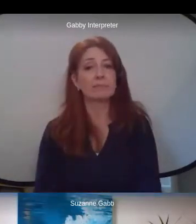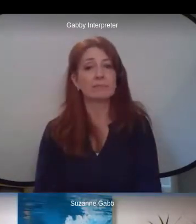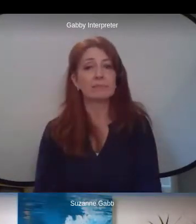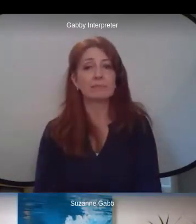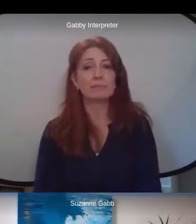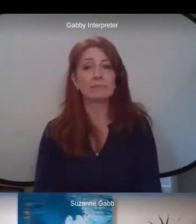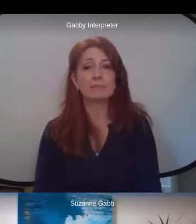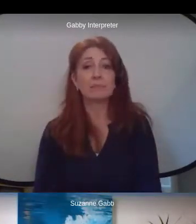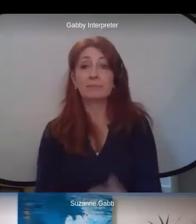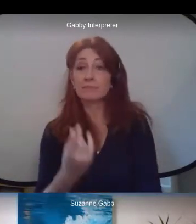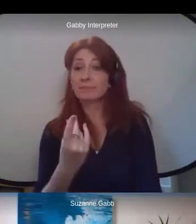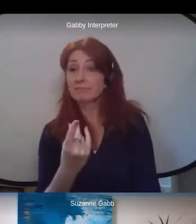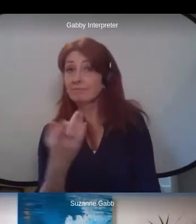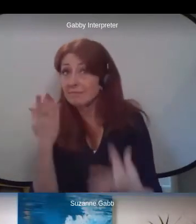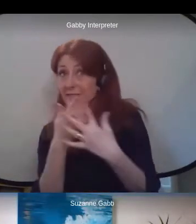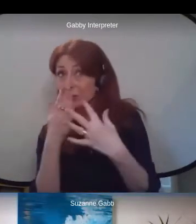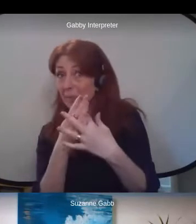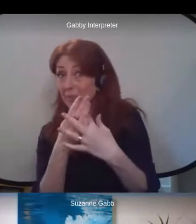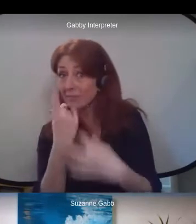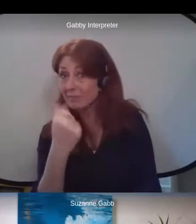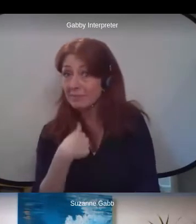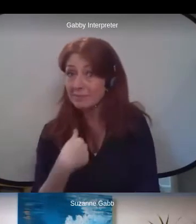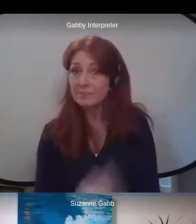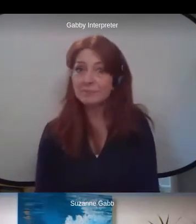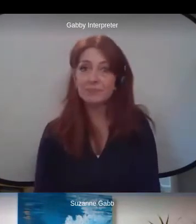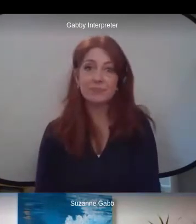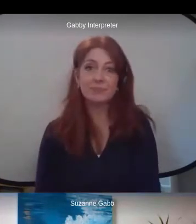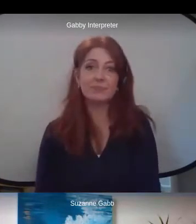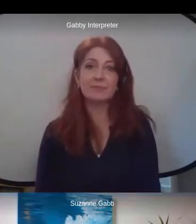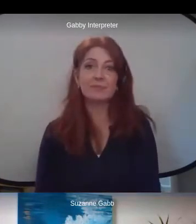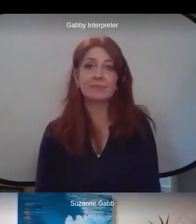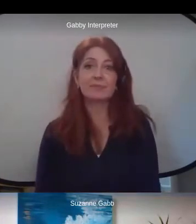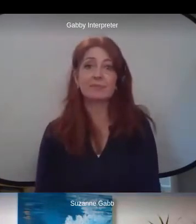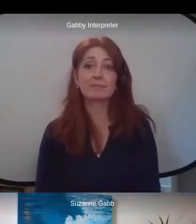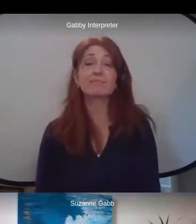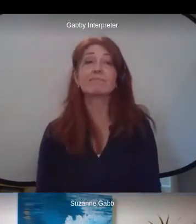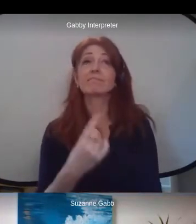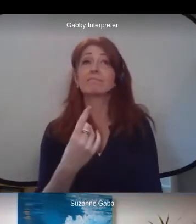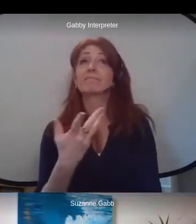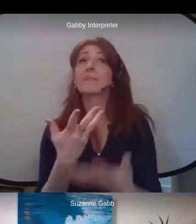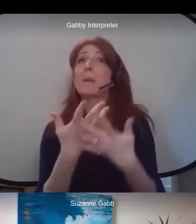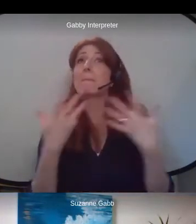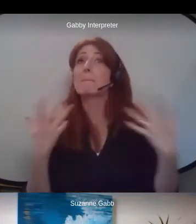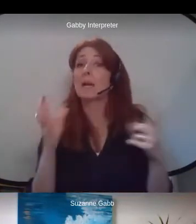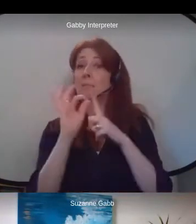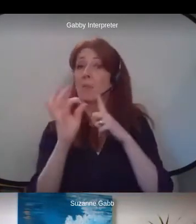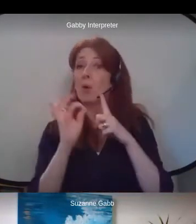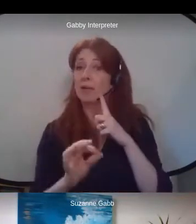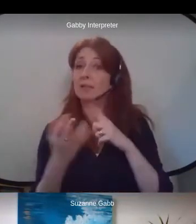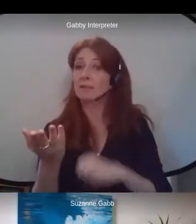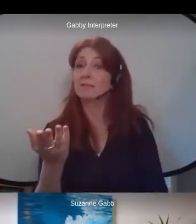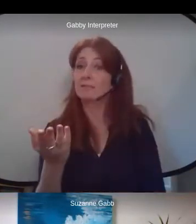Can I jump in on that one, Alex? Please do. I think that's a massive point, actually, that Suzanne's made, is